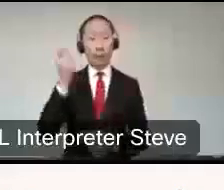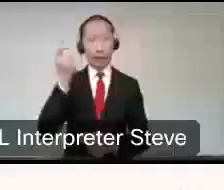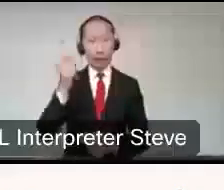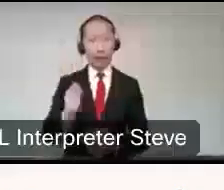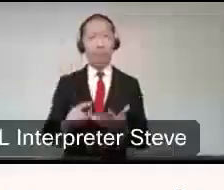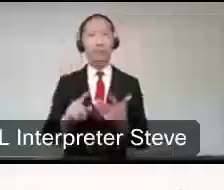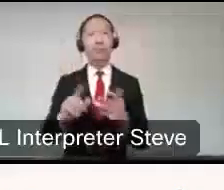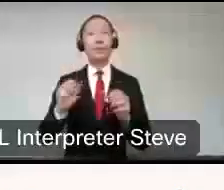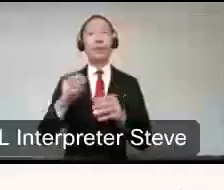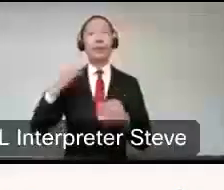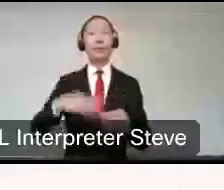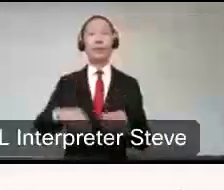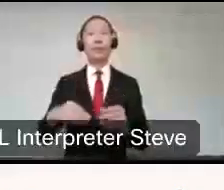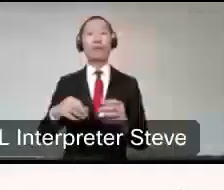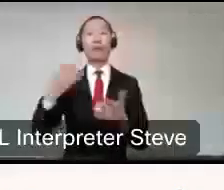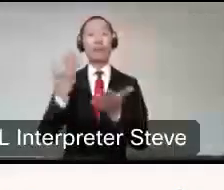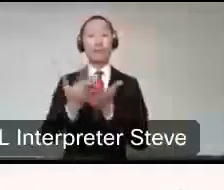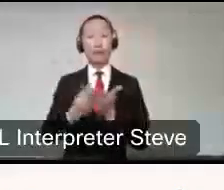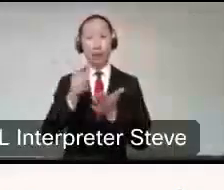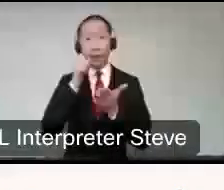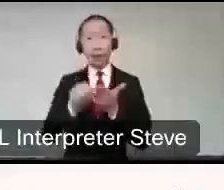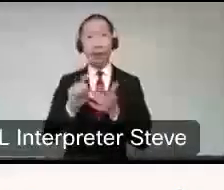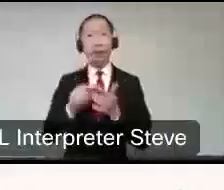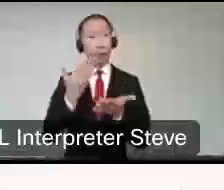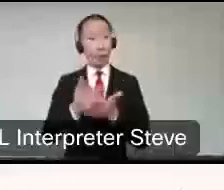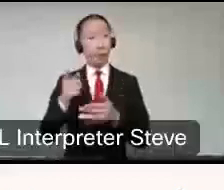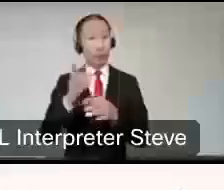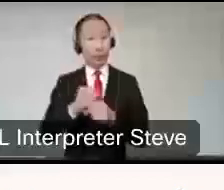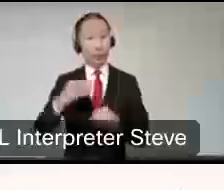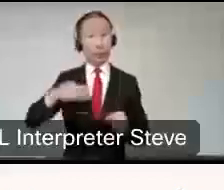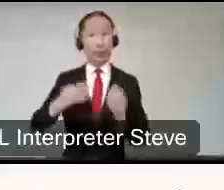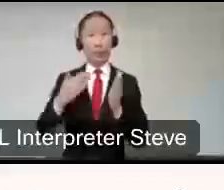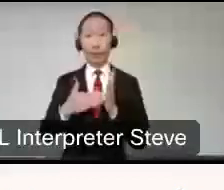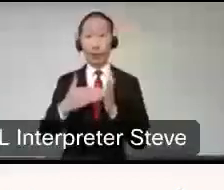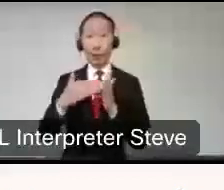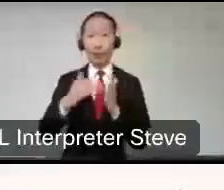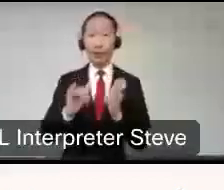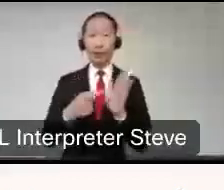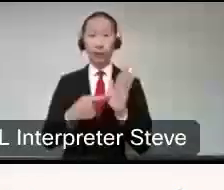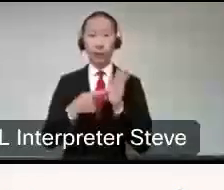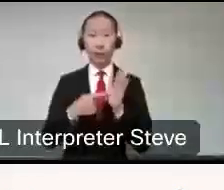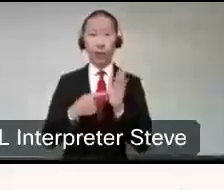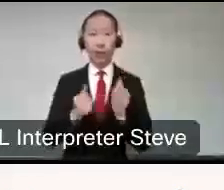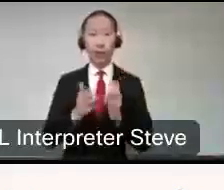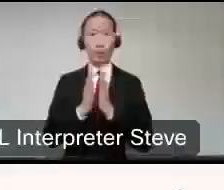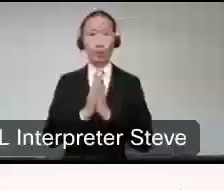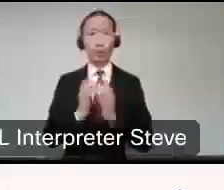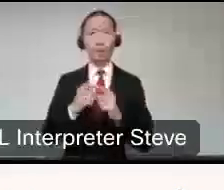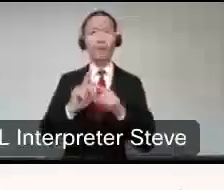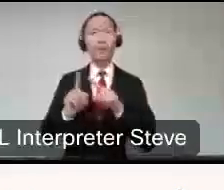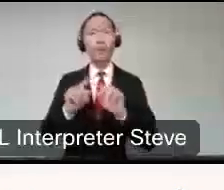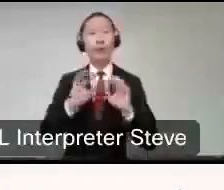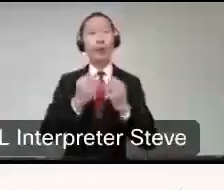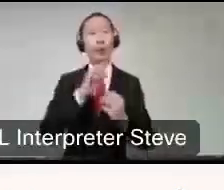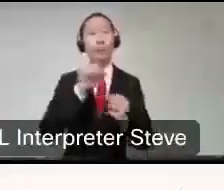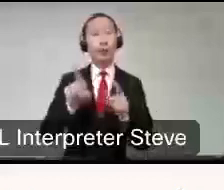benefit verification letter as proof that they receive benefits, which oftentimes are required or requested by various